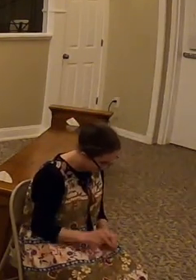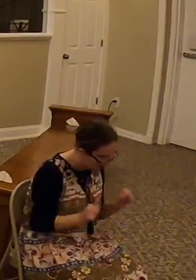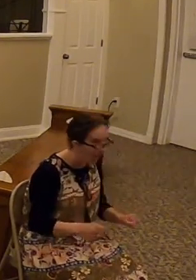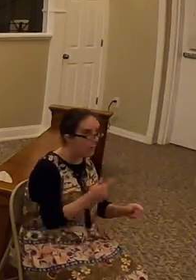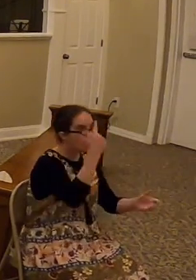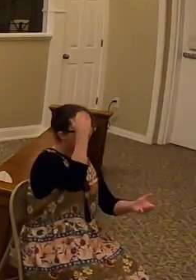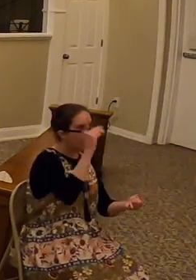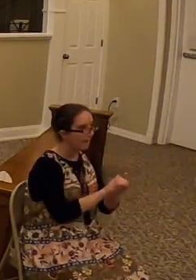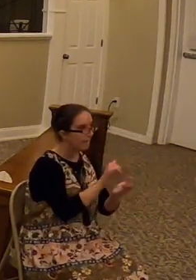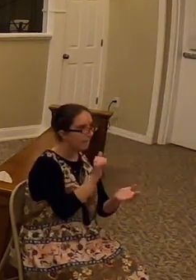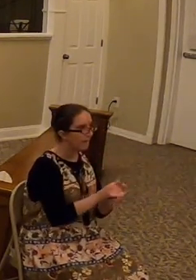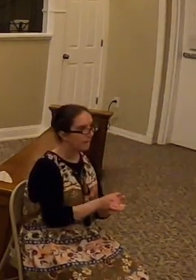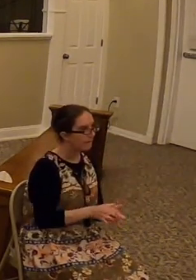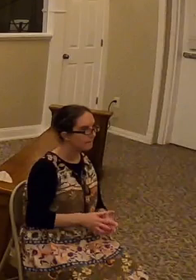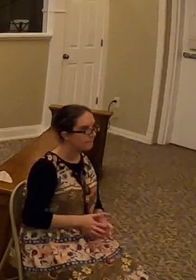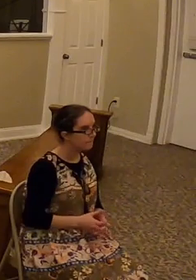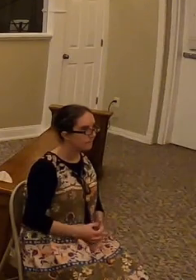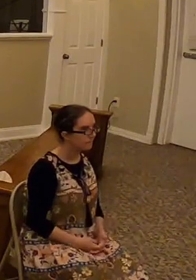Can you believe that?